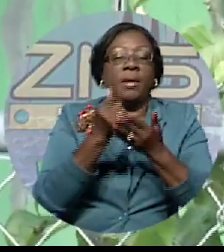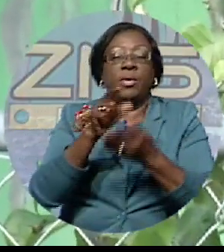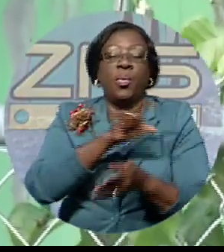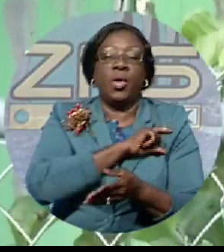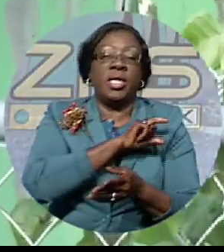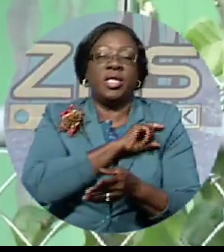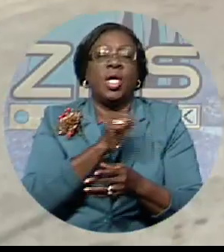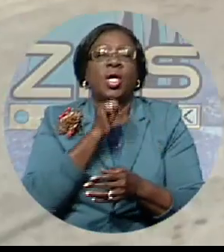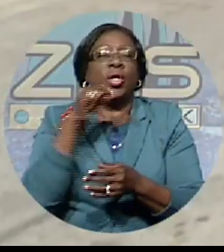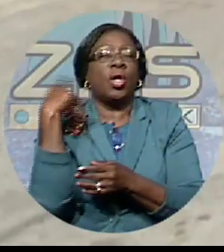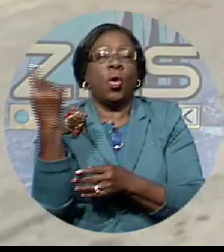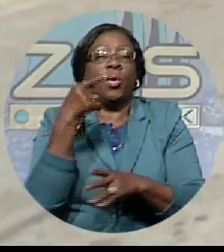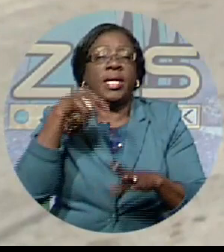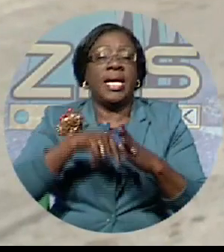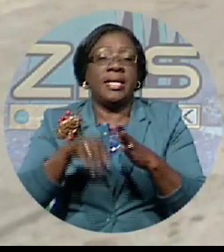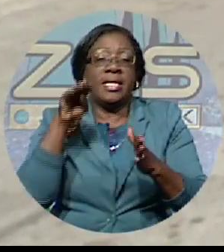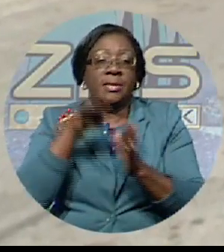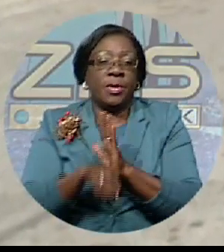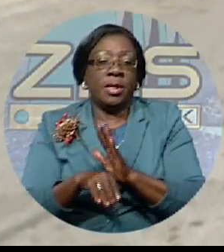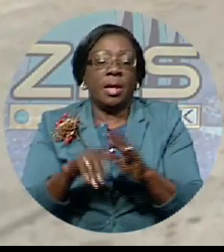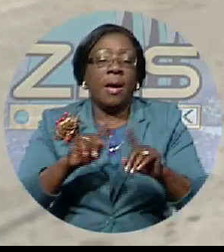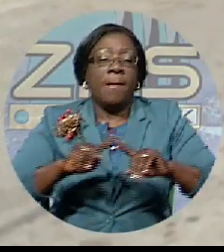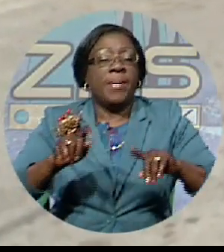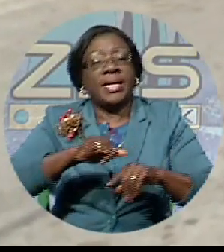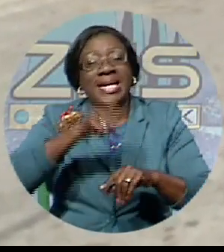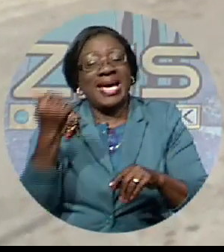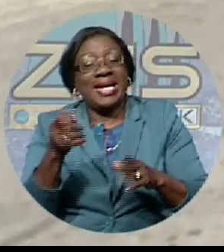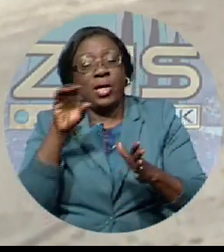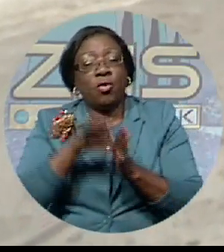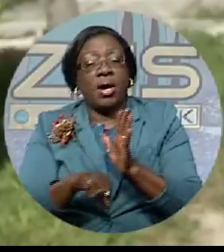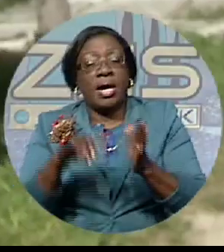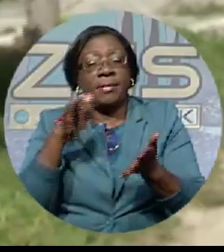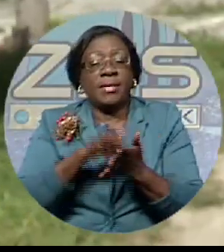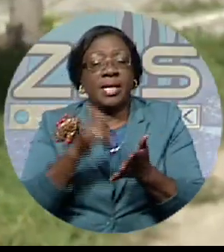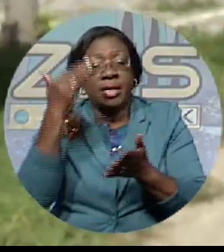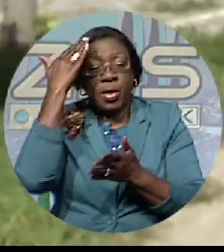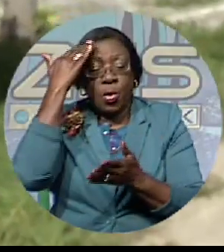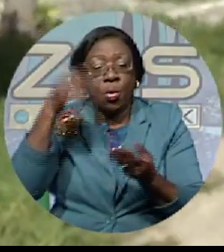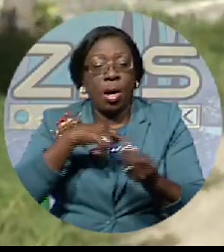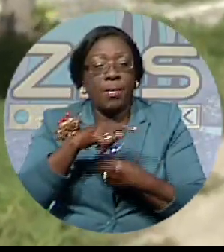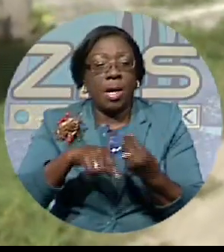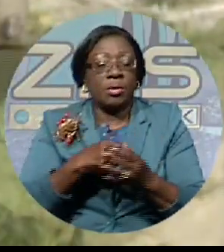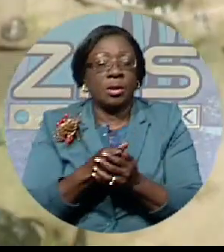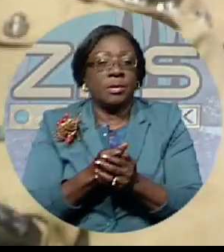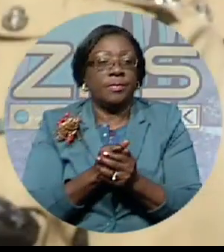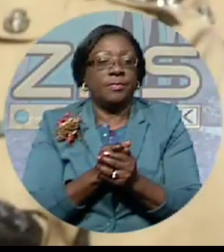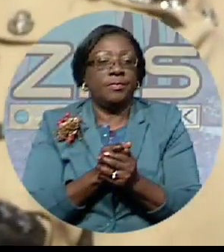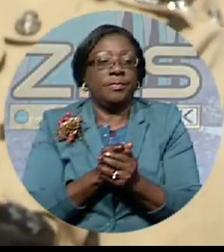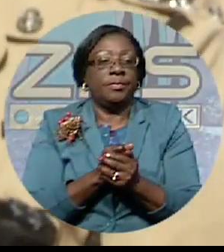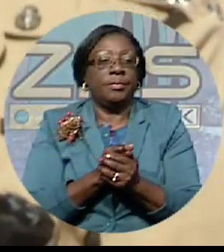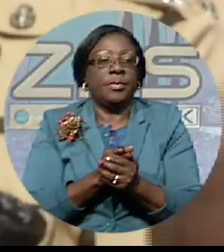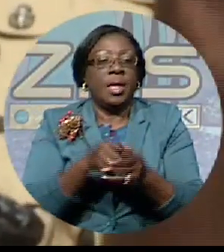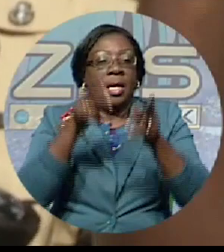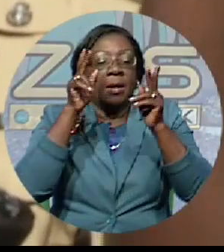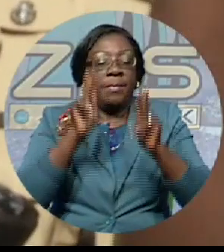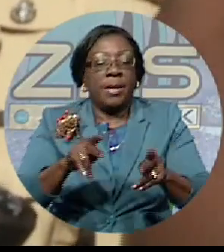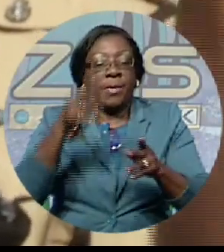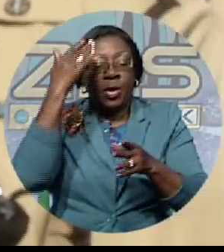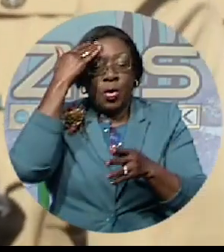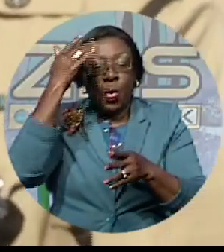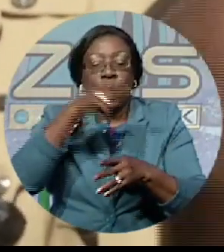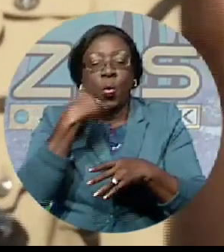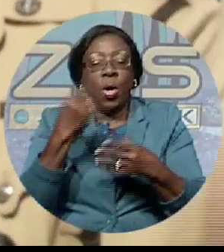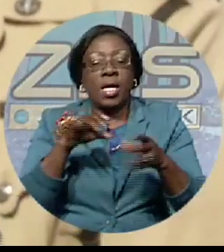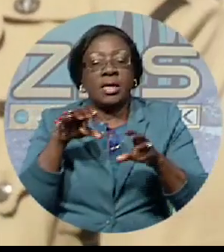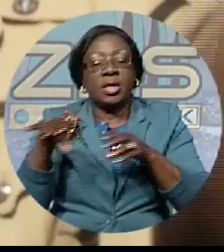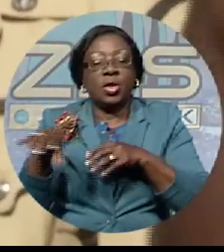murder, but any crime they are aware of. Mr. Dean also had this to say about the criminals among us. People know who has committed